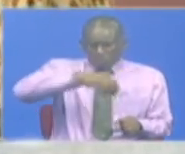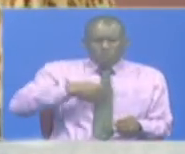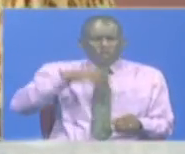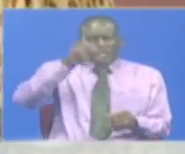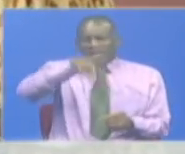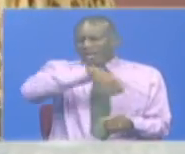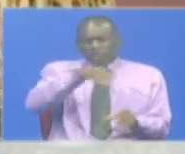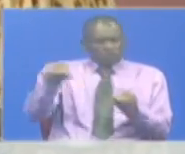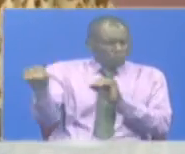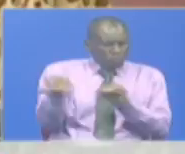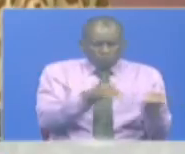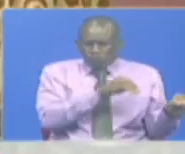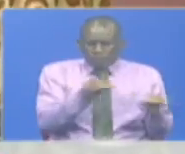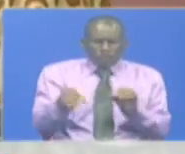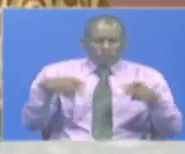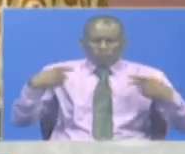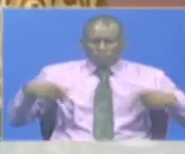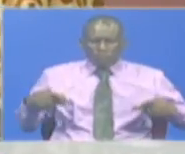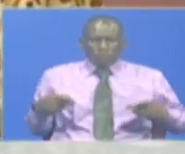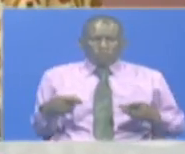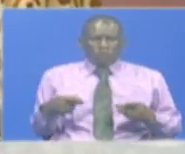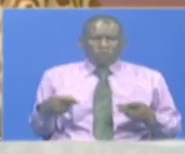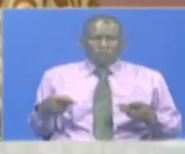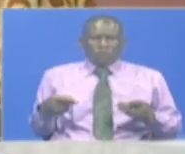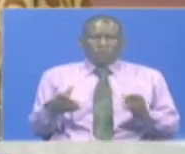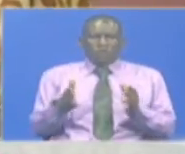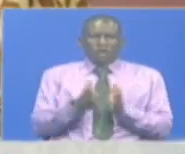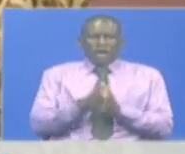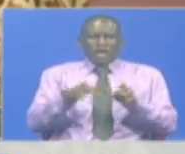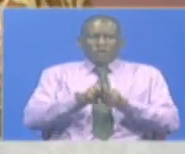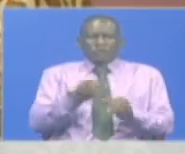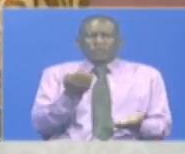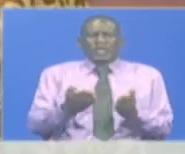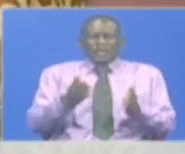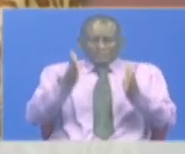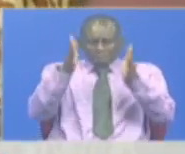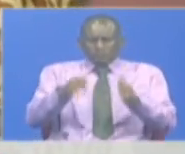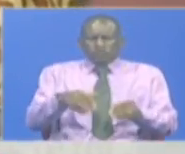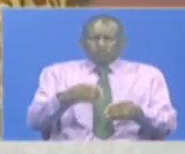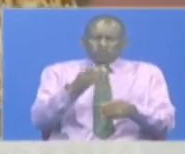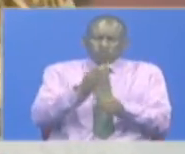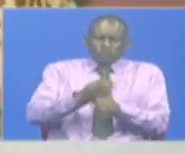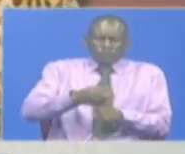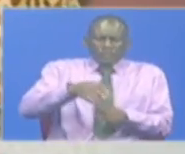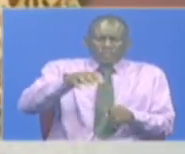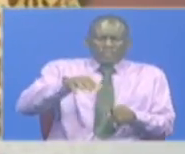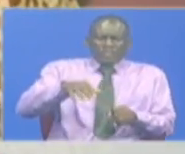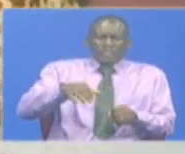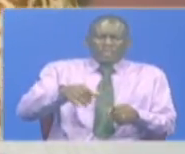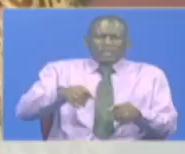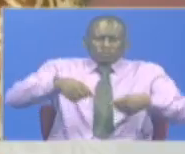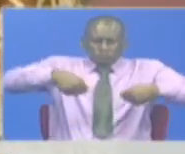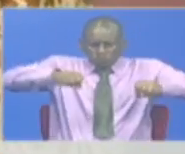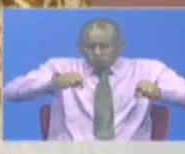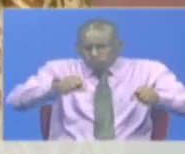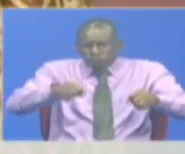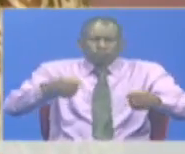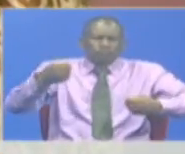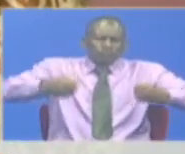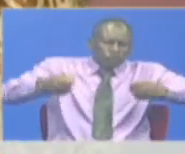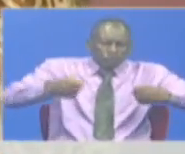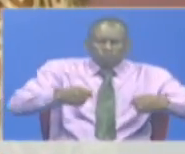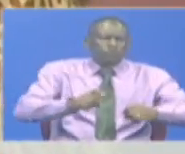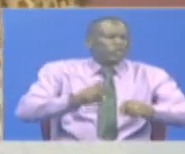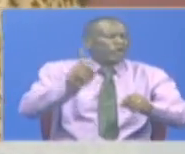of movement of persons and any passenger ferrying automobiles and